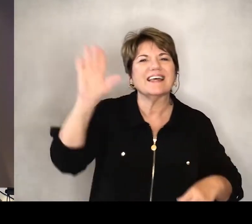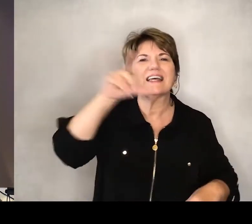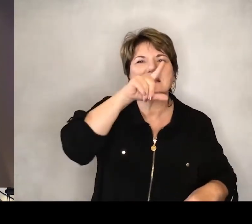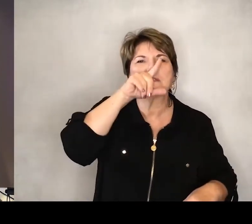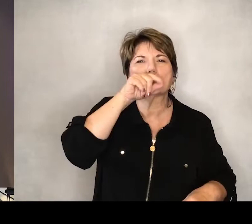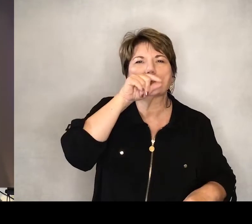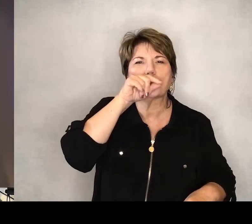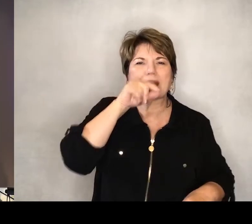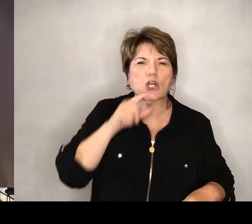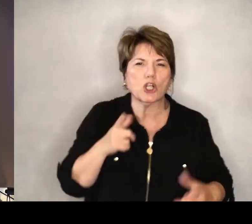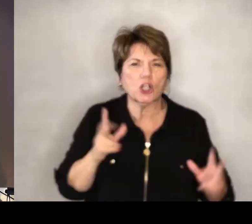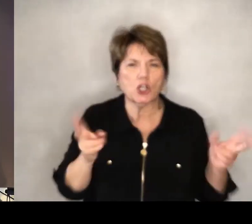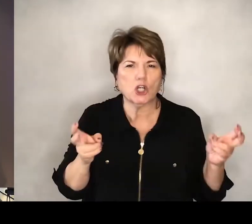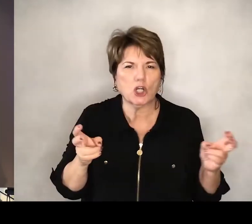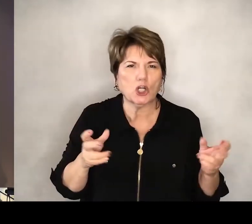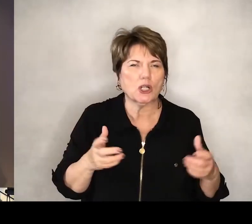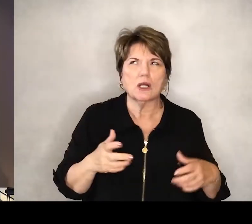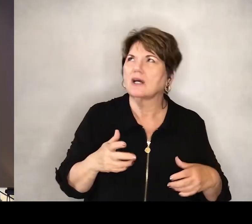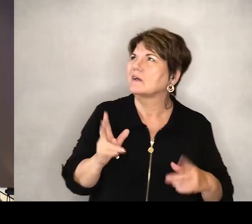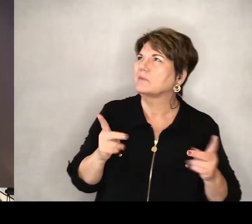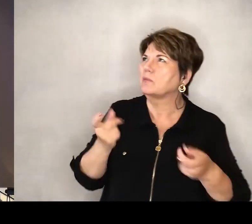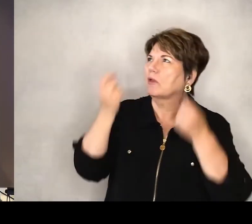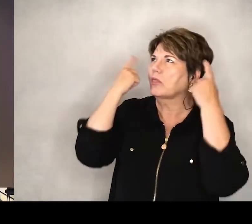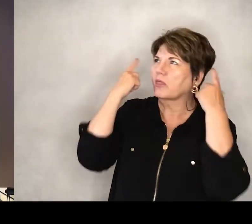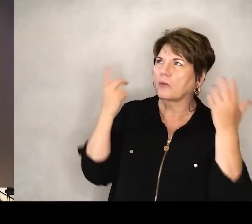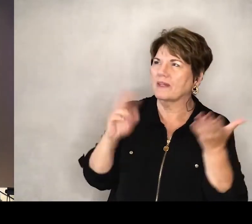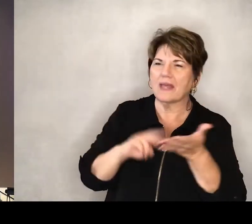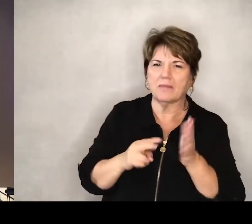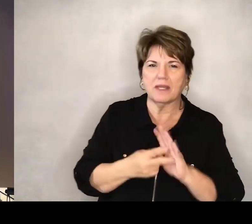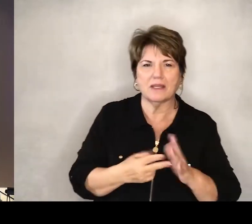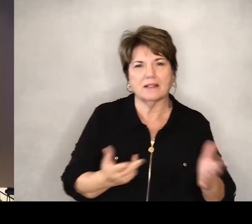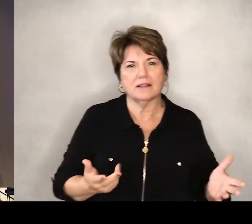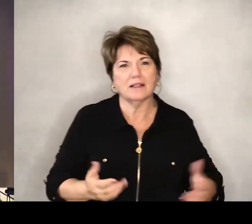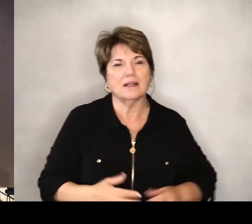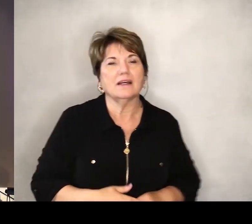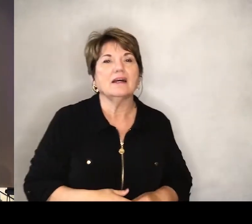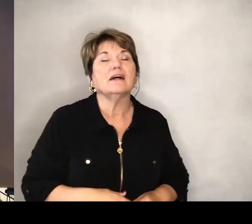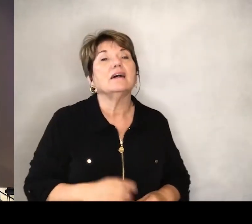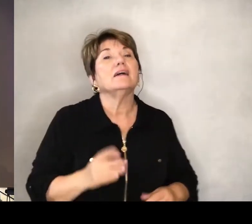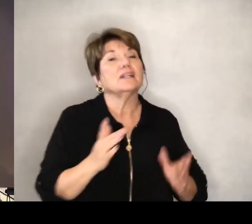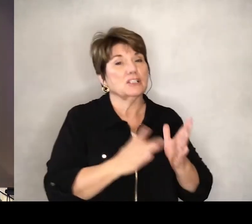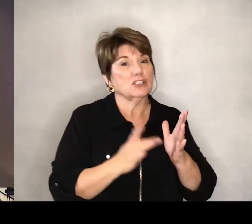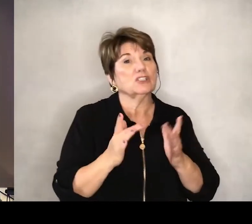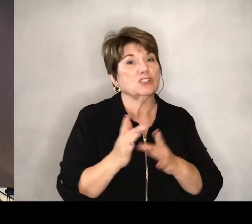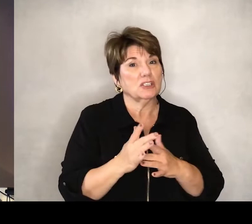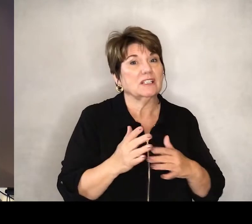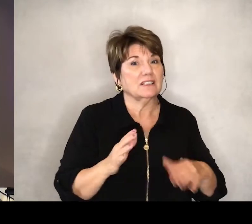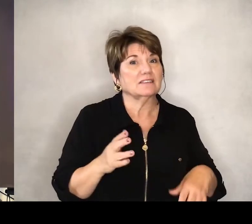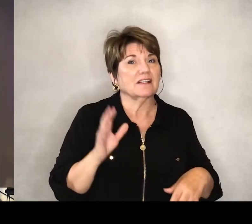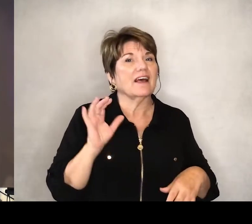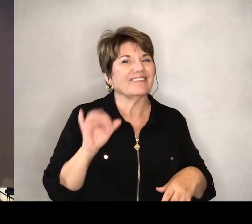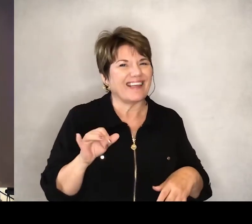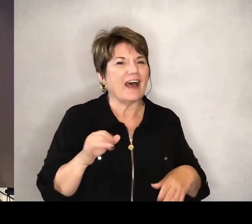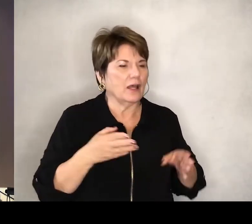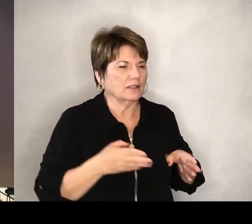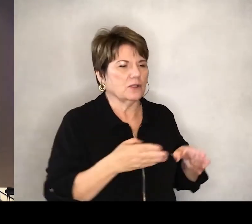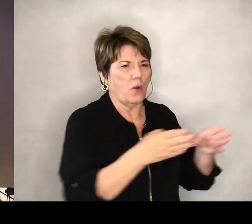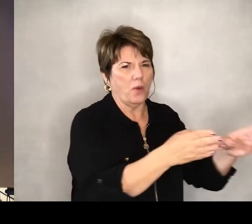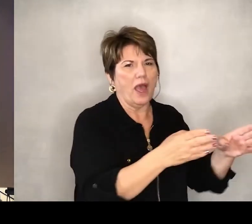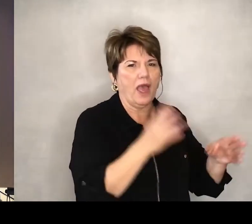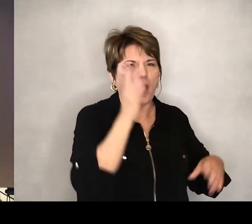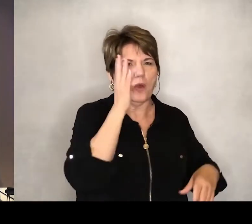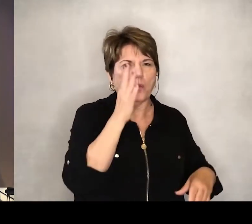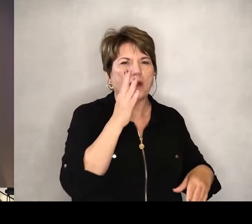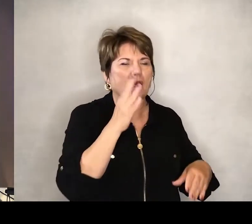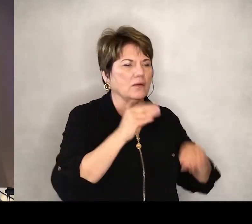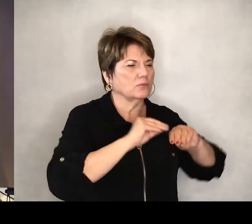That was a joke for me. Like, I don't understand Twitter. People say something. This was the machinery that he's going to use to proclaim the gospel